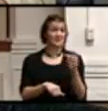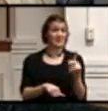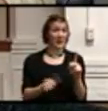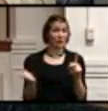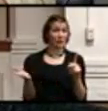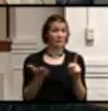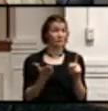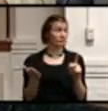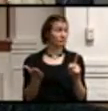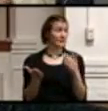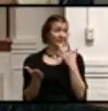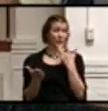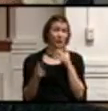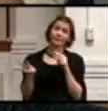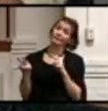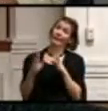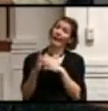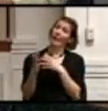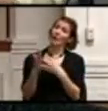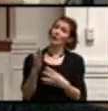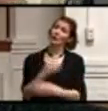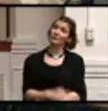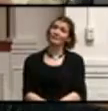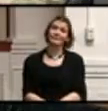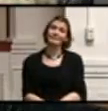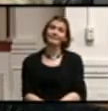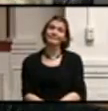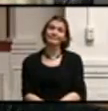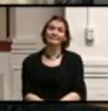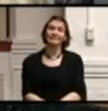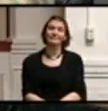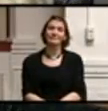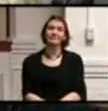for the date of the informational town meeting?